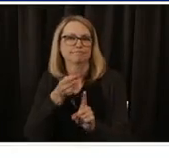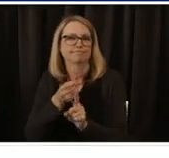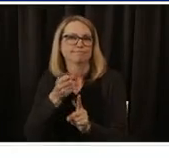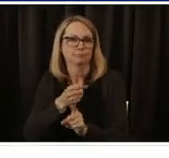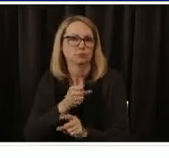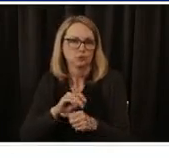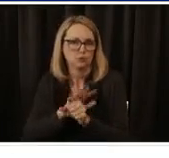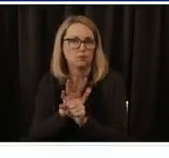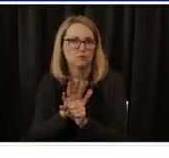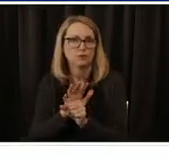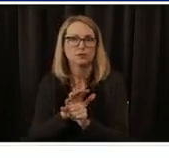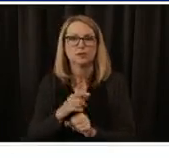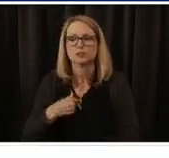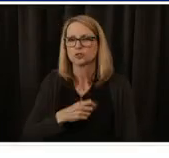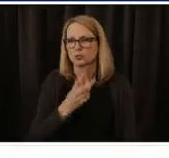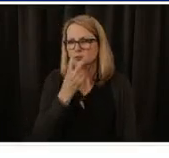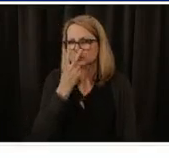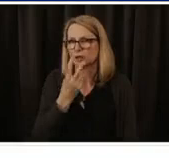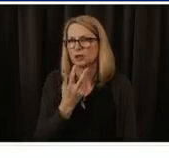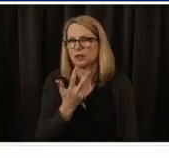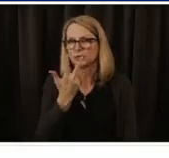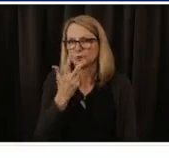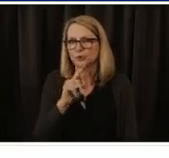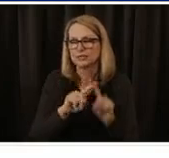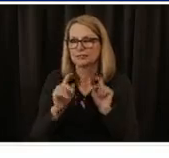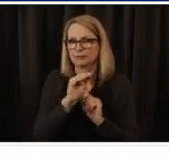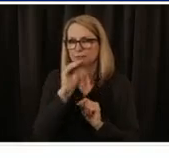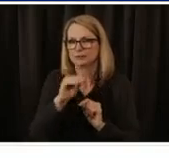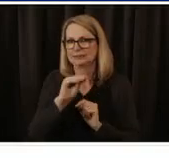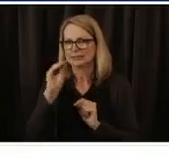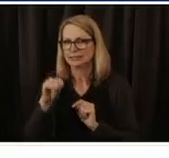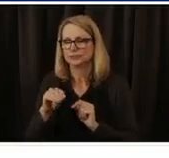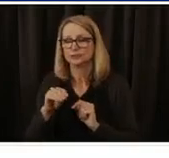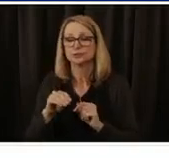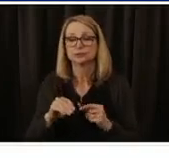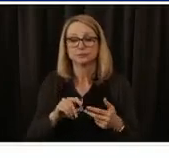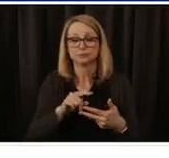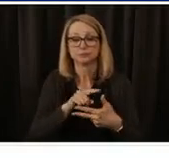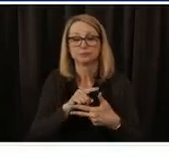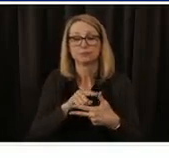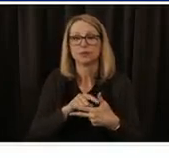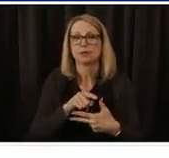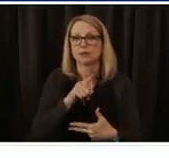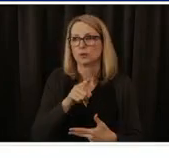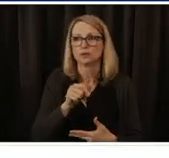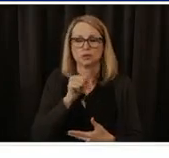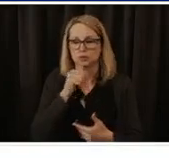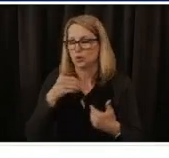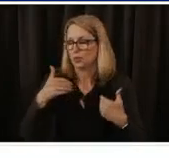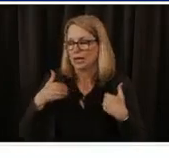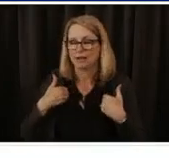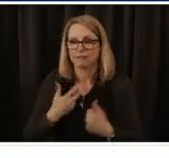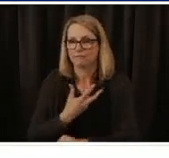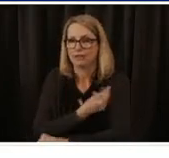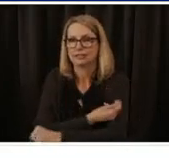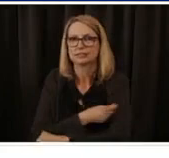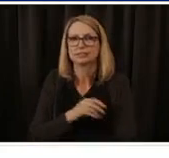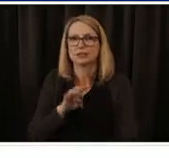And here you see 3 different rates of cases that are occurring. So among unvaccinated individuals, you see a case rate